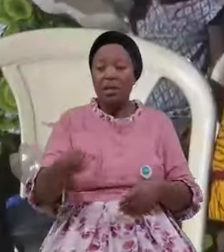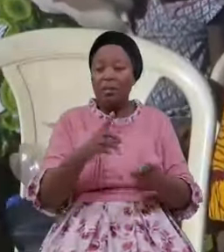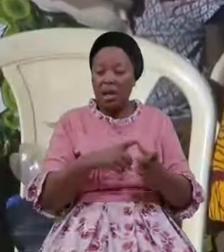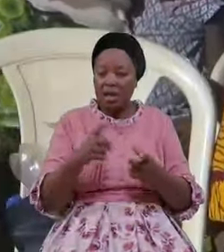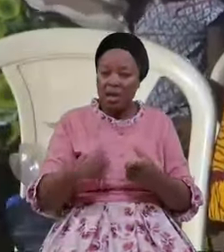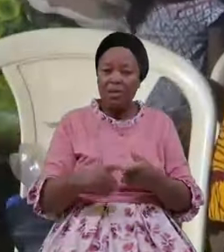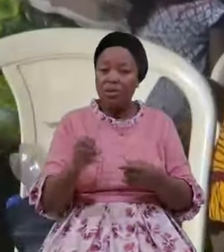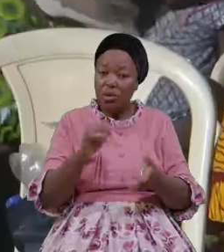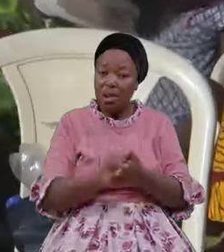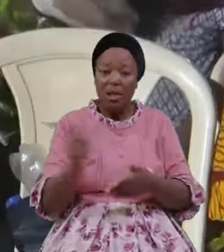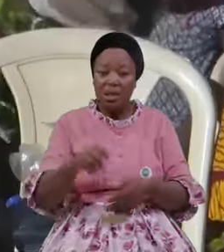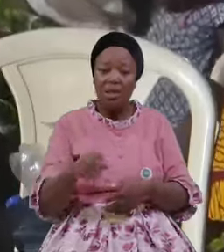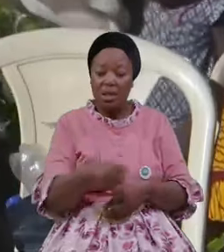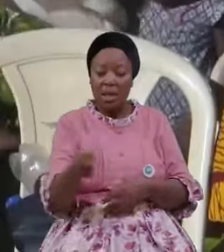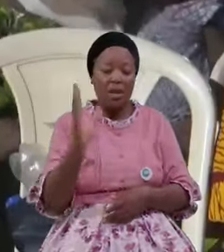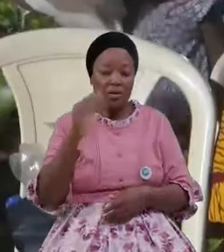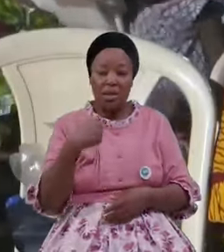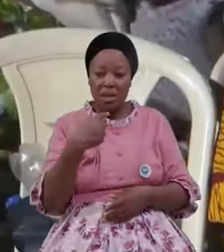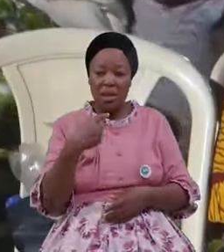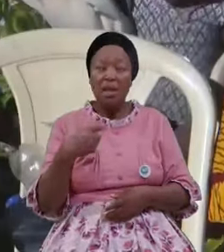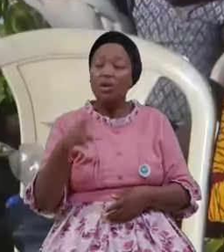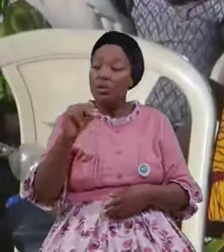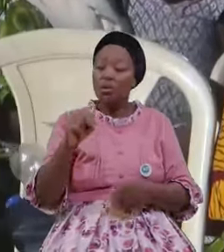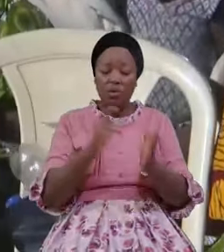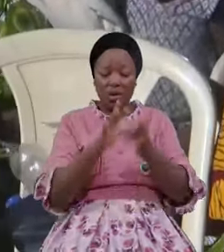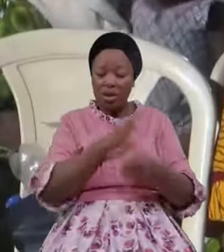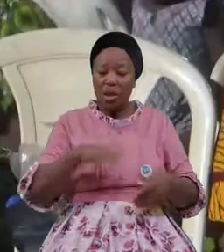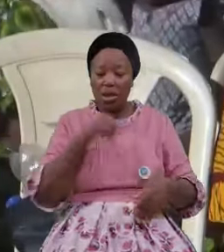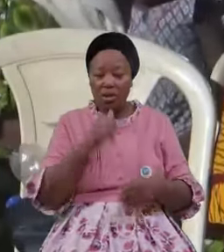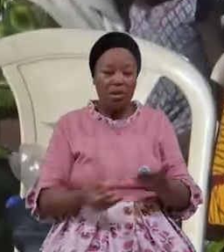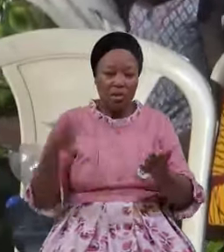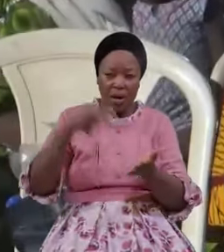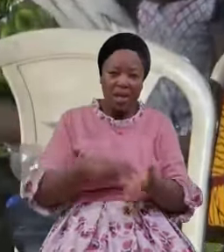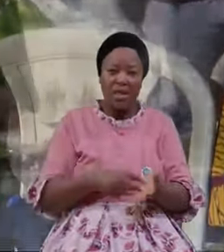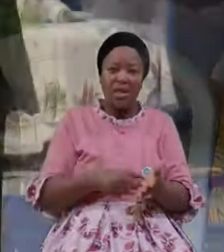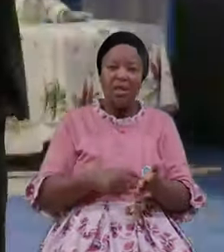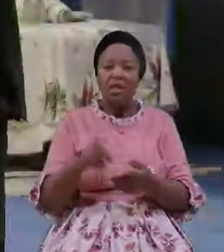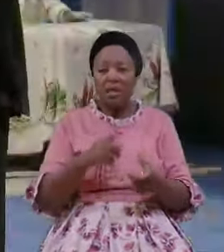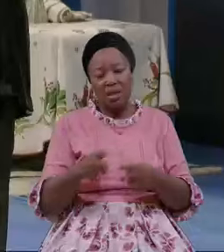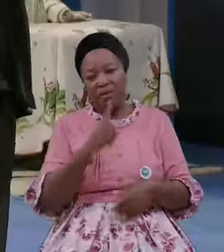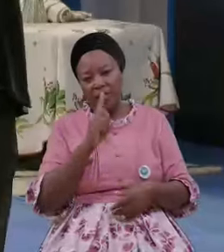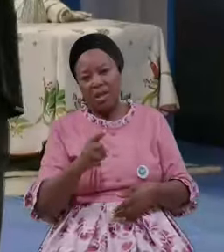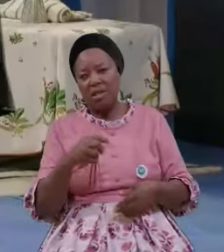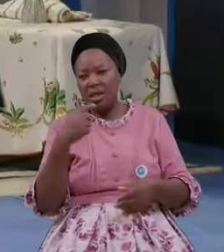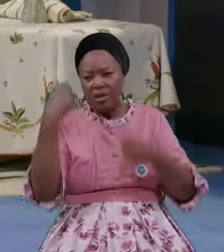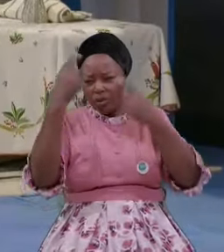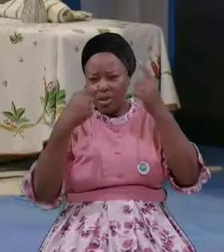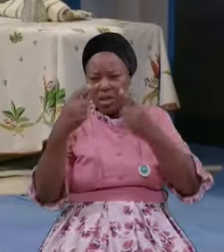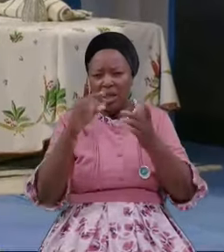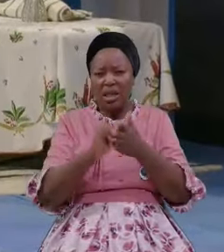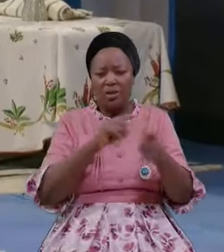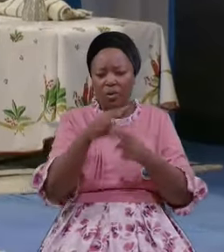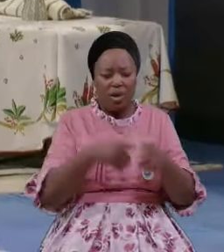they will say he did not rise. A fact. It says, consider that when the disciples went